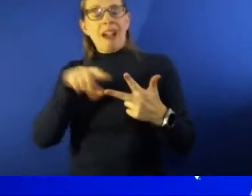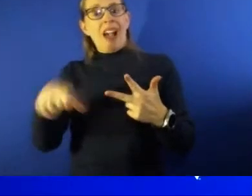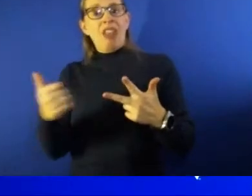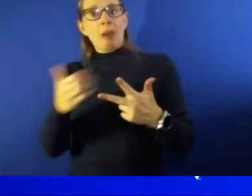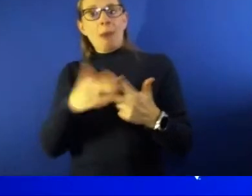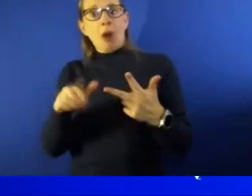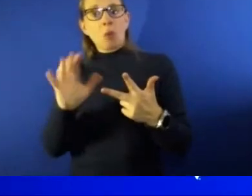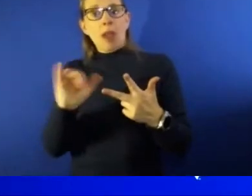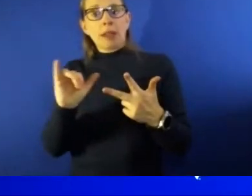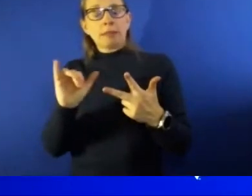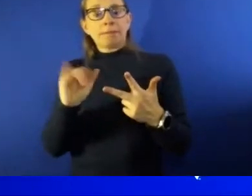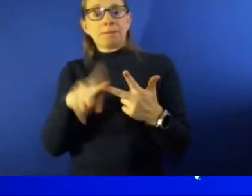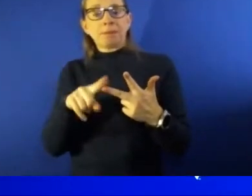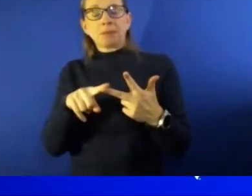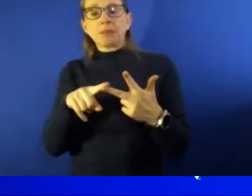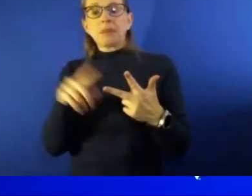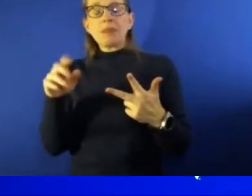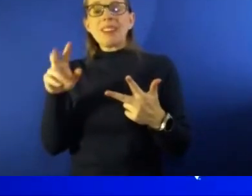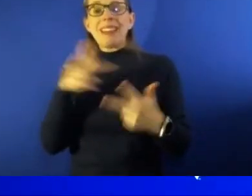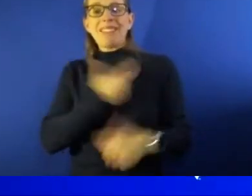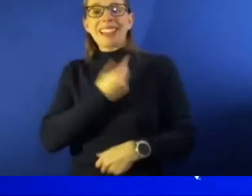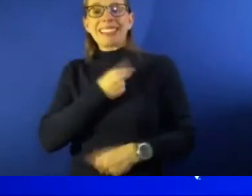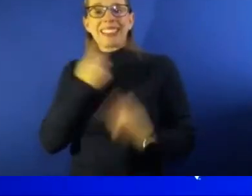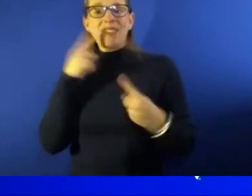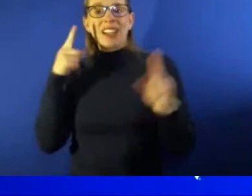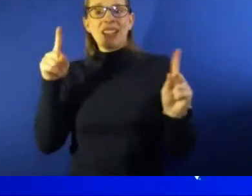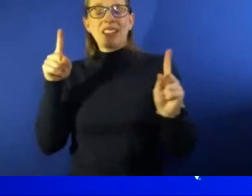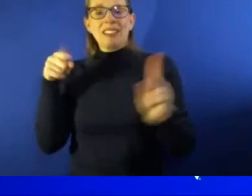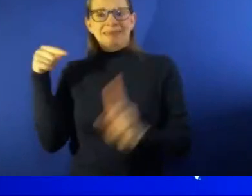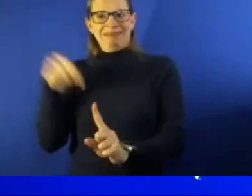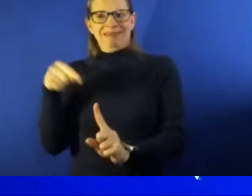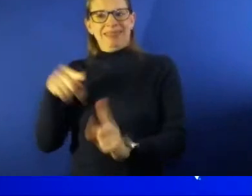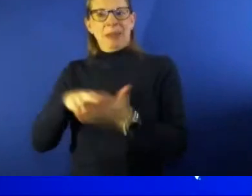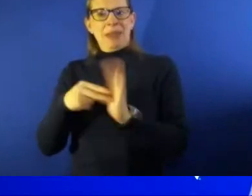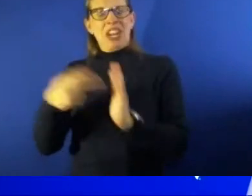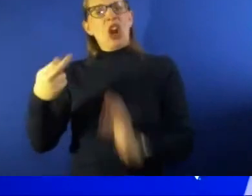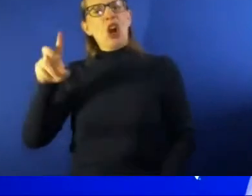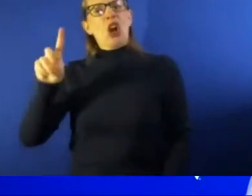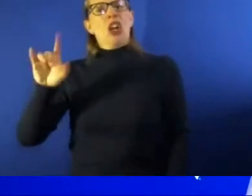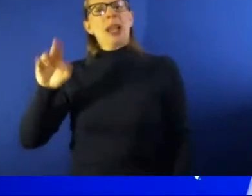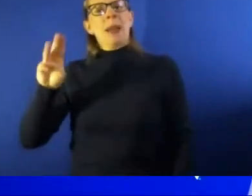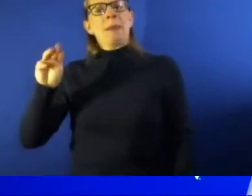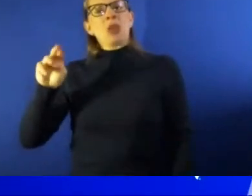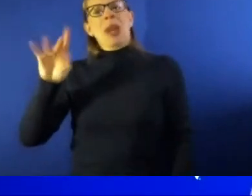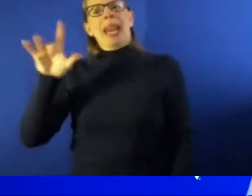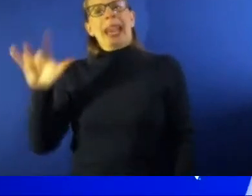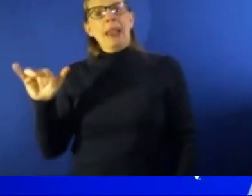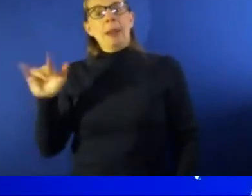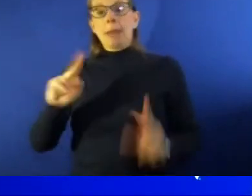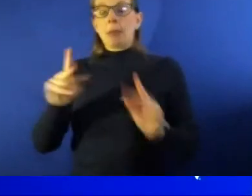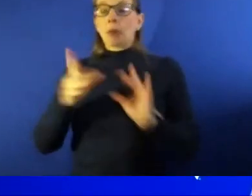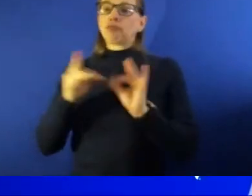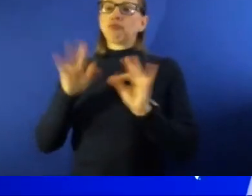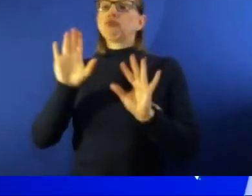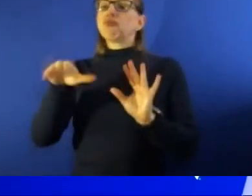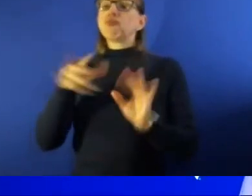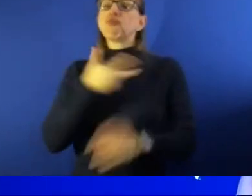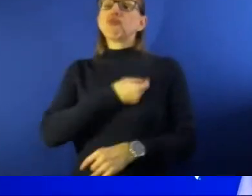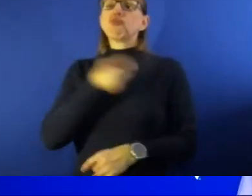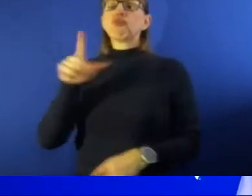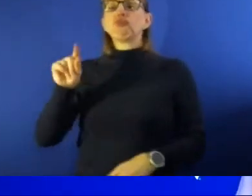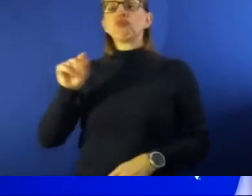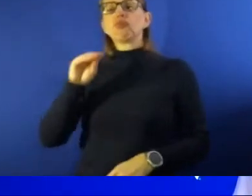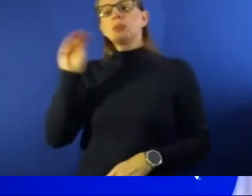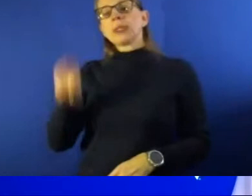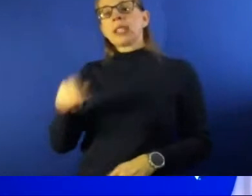in vaccine effectiveness, we have to define what are we talking about with herd immunity. So people say, well, the vaccine's only 20% effective right now.